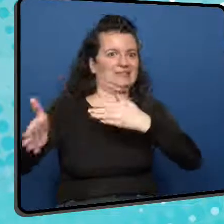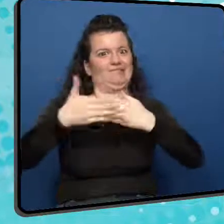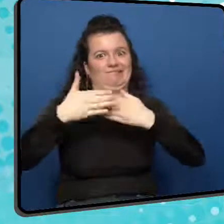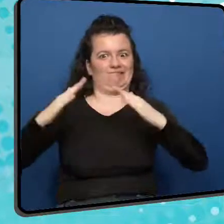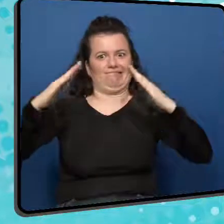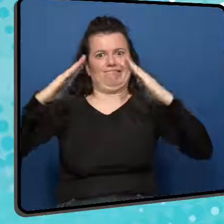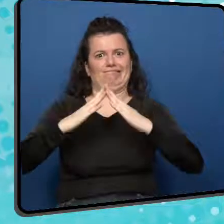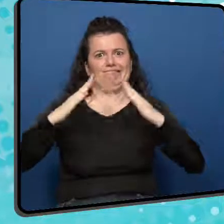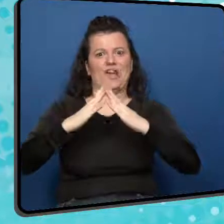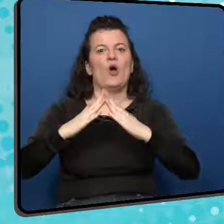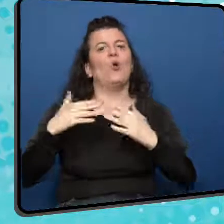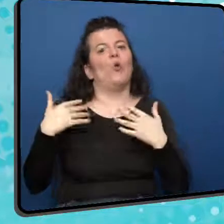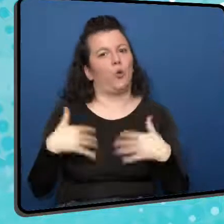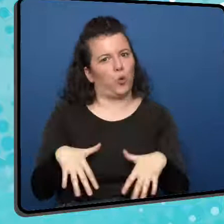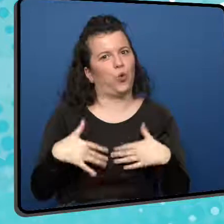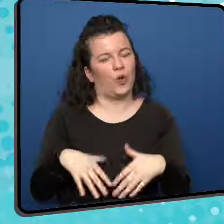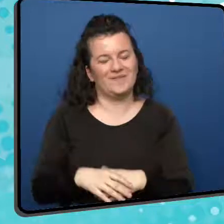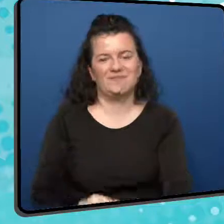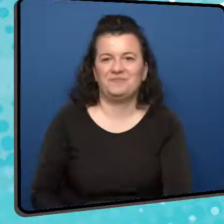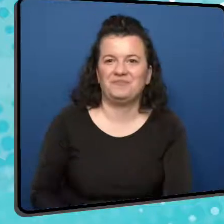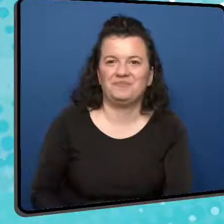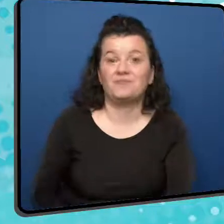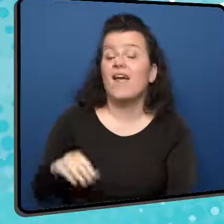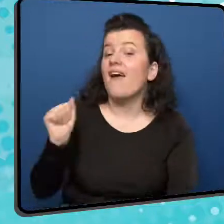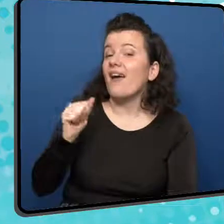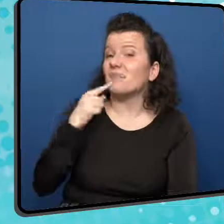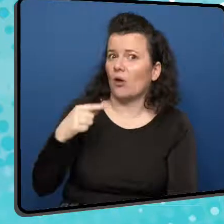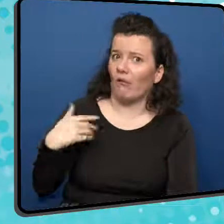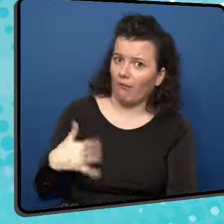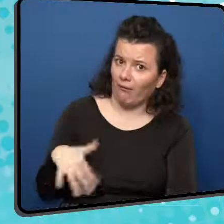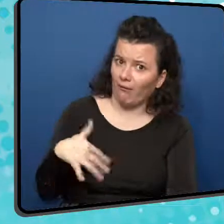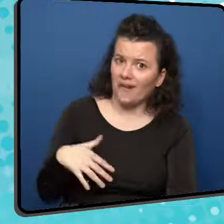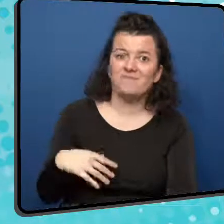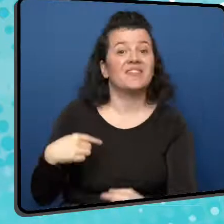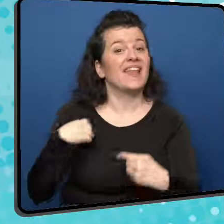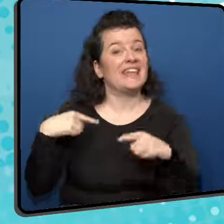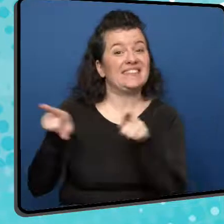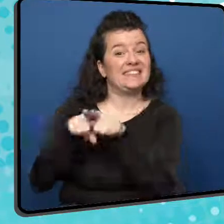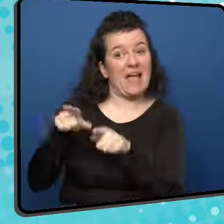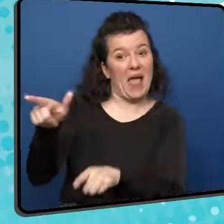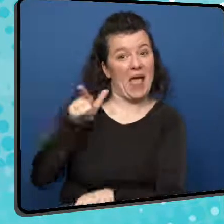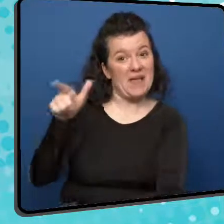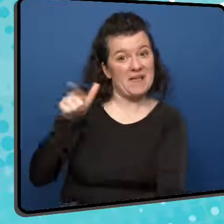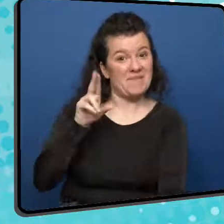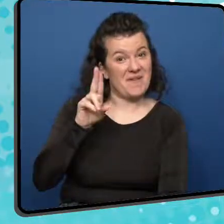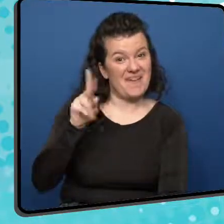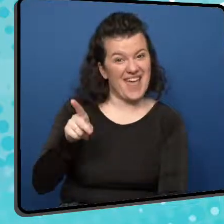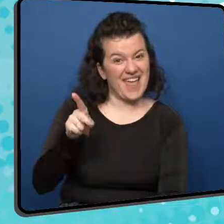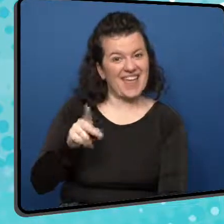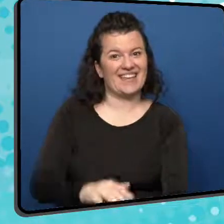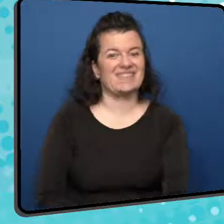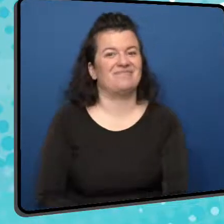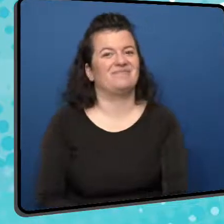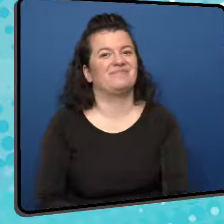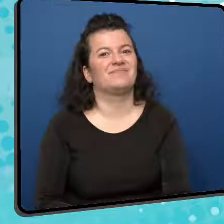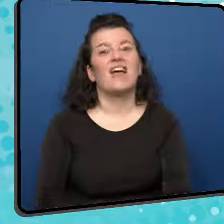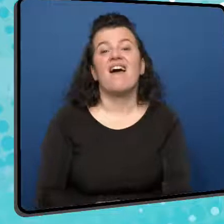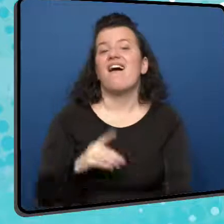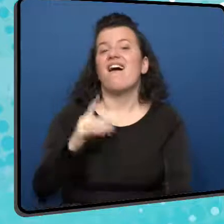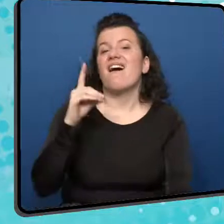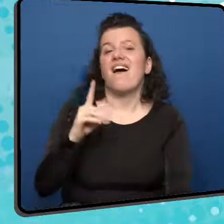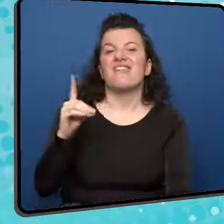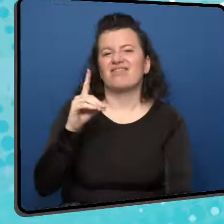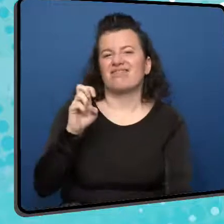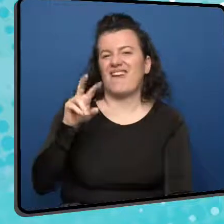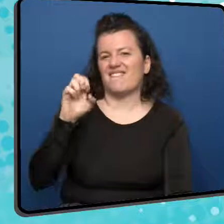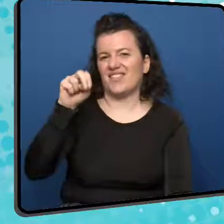Fabulous. Oh no, that's Devon though. So I'm from the UK, same as Terry. Devon's a beautiful place. That's what a